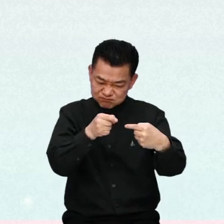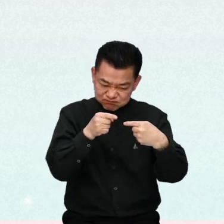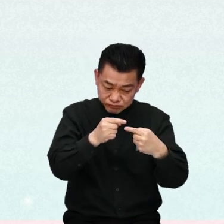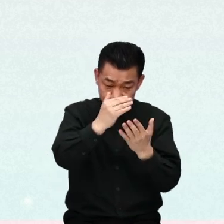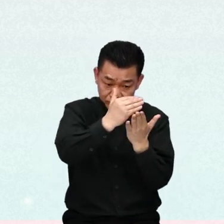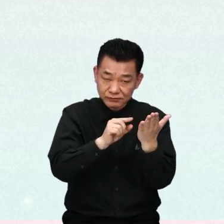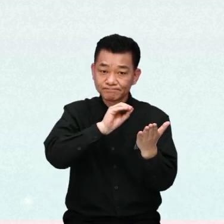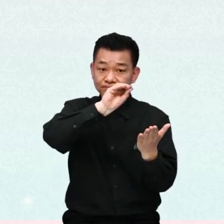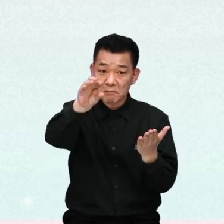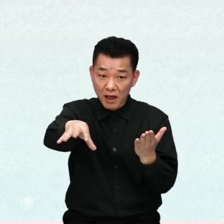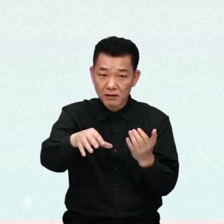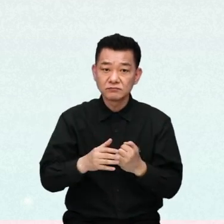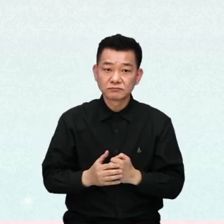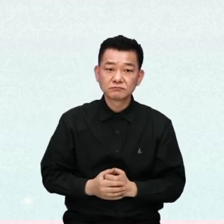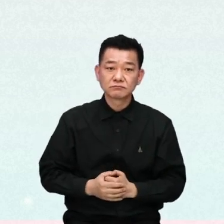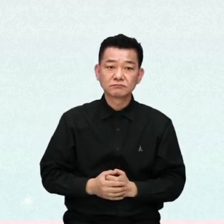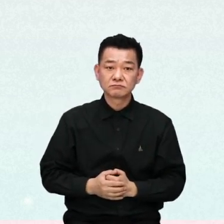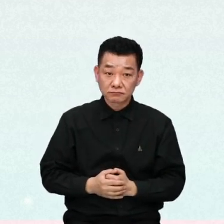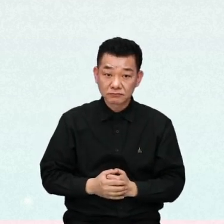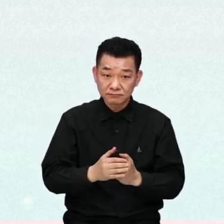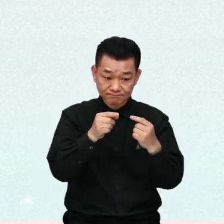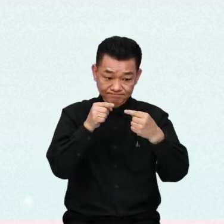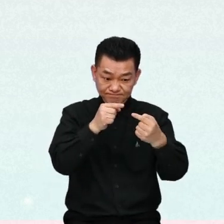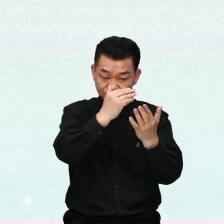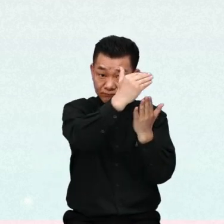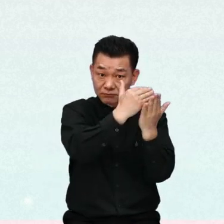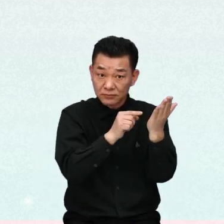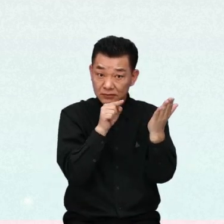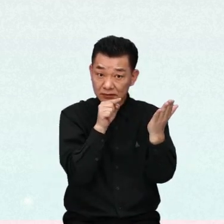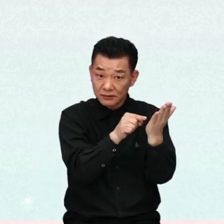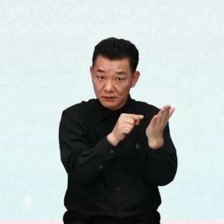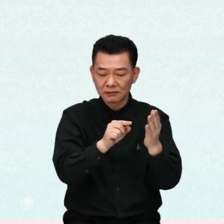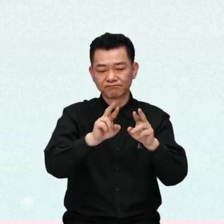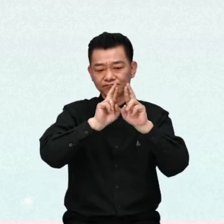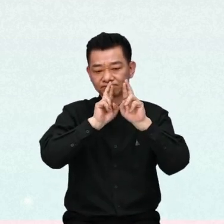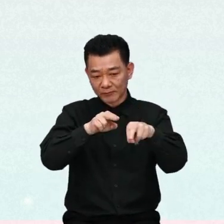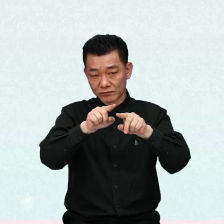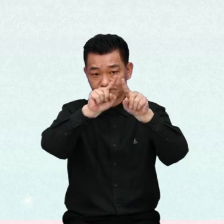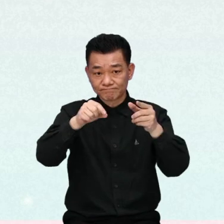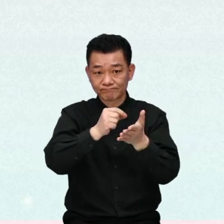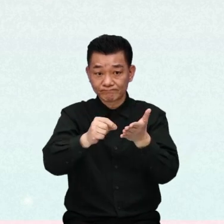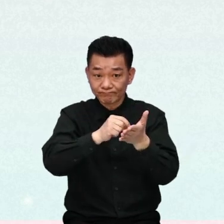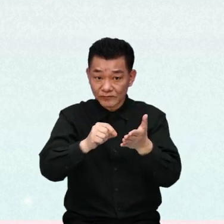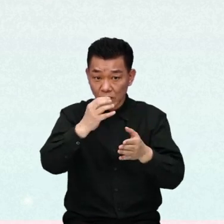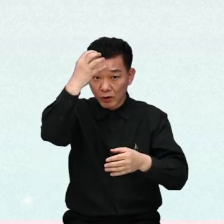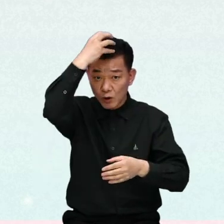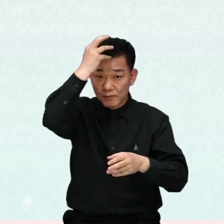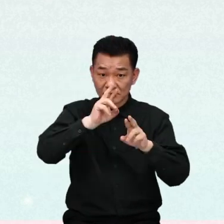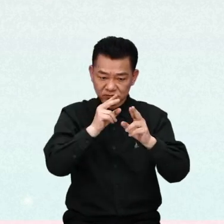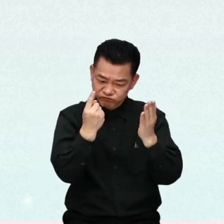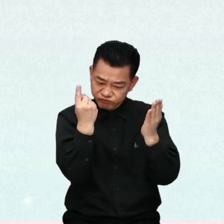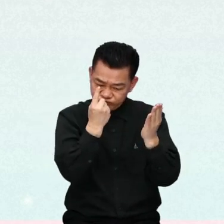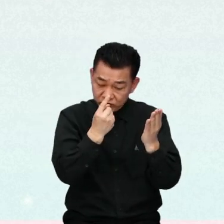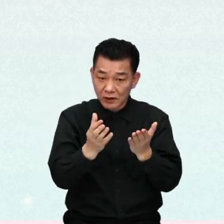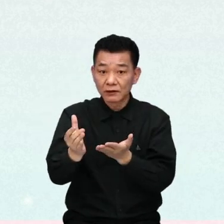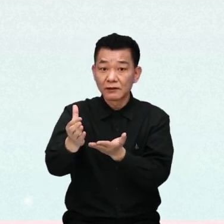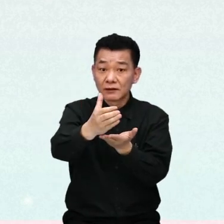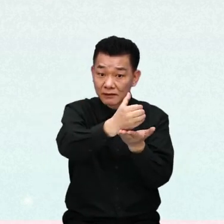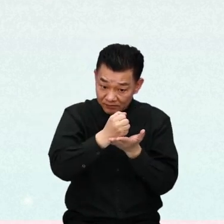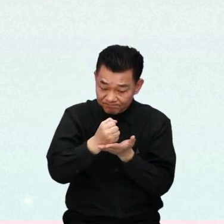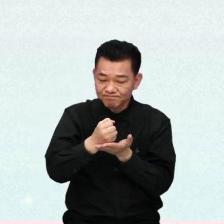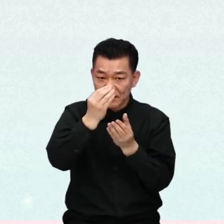parties, sending list of issues, corresponding to list of issues in written form, obtaining information for